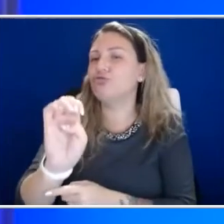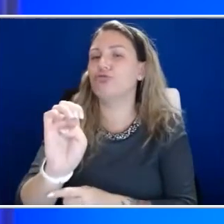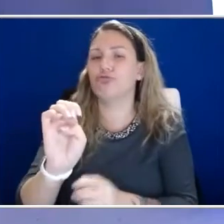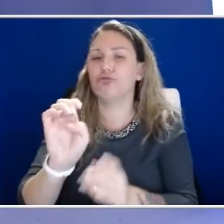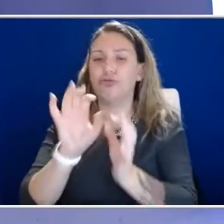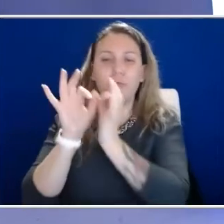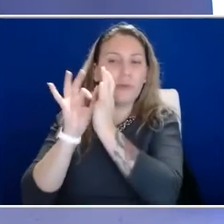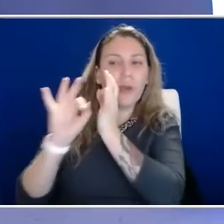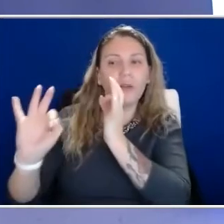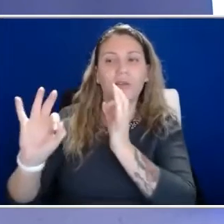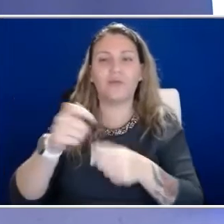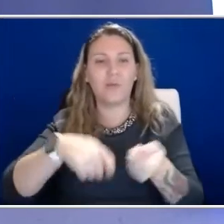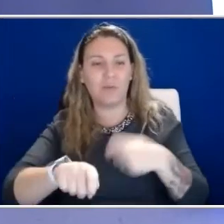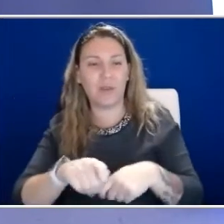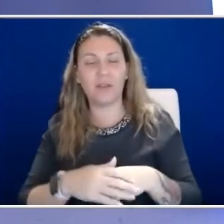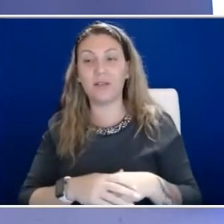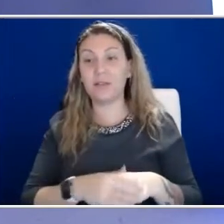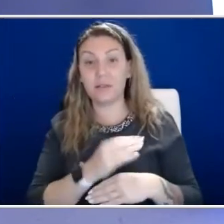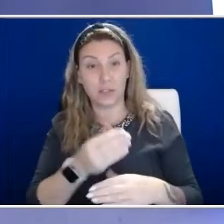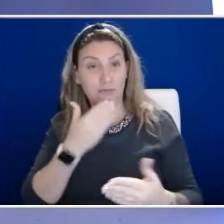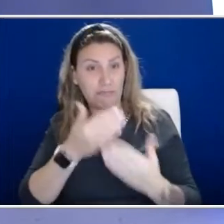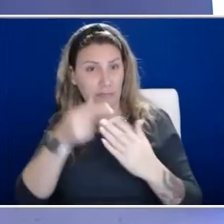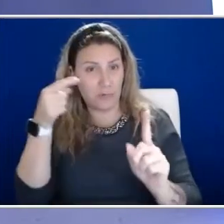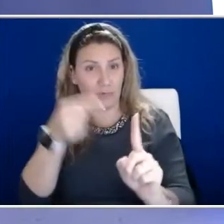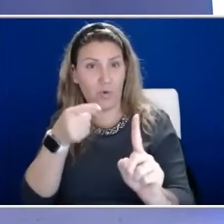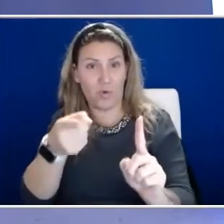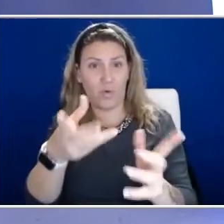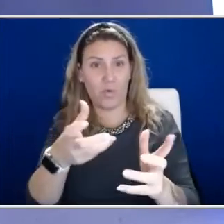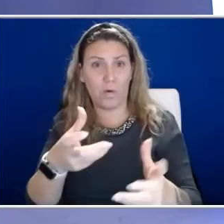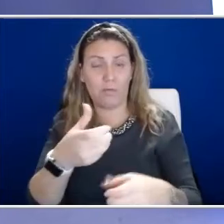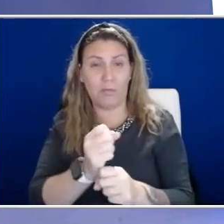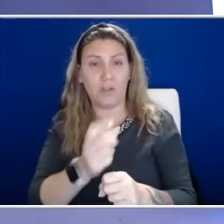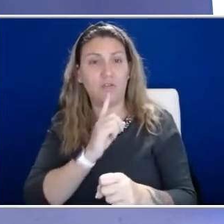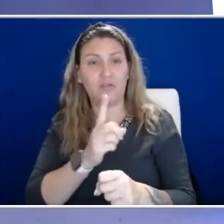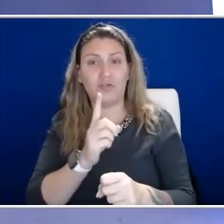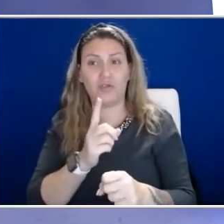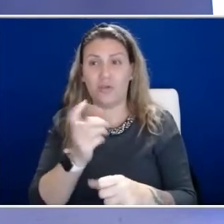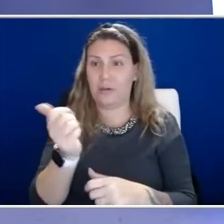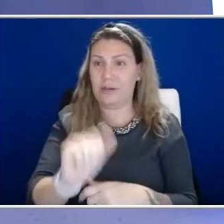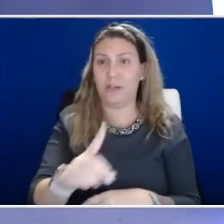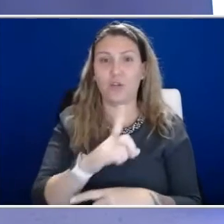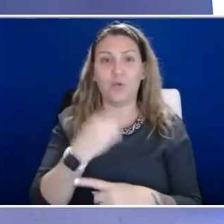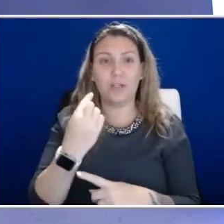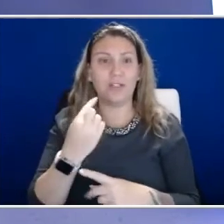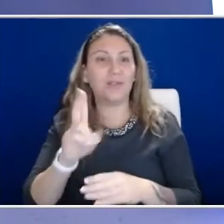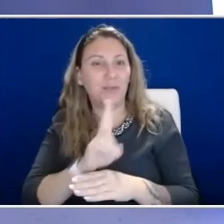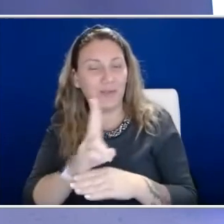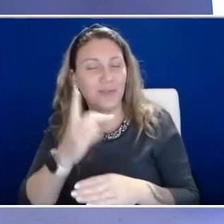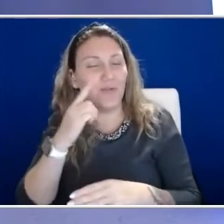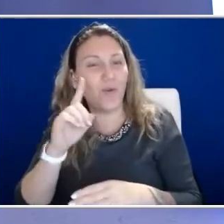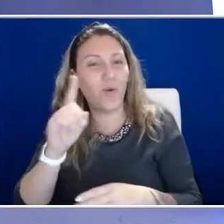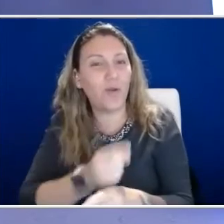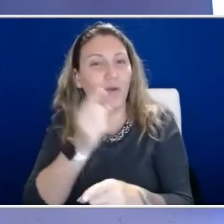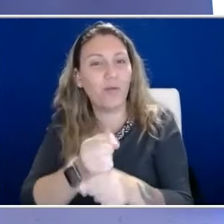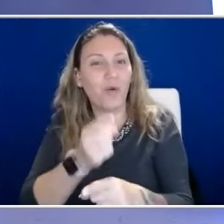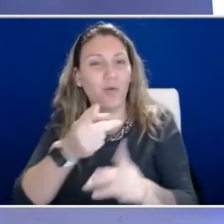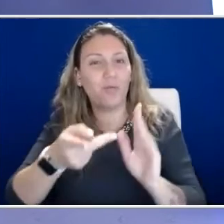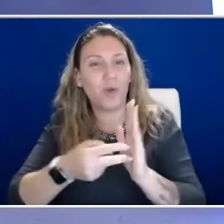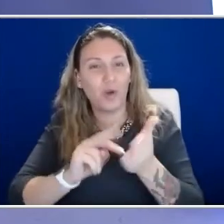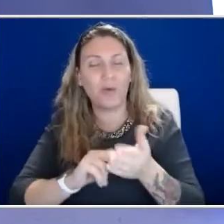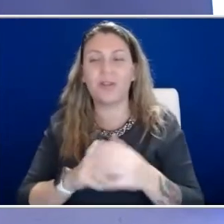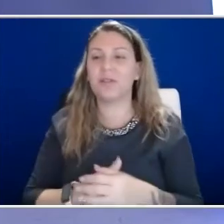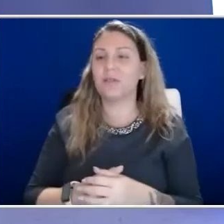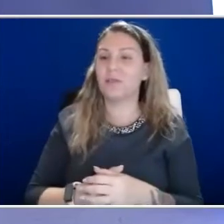time. Well, and you made a good point. You said you want to make sure you're using it. Any risk, well, that's why you make sure you're using it for the right purposes. Right. Absolutely. Speaking